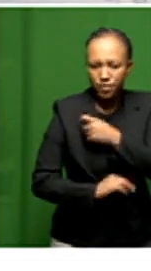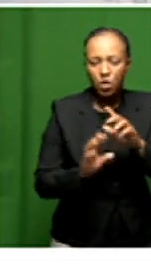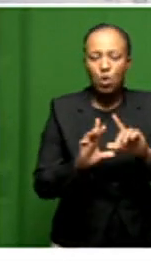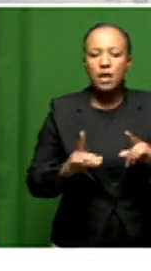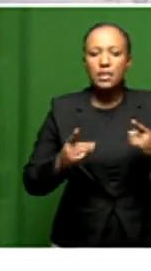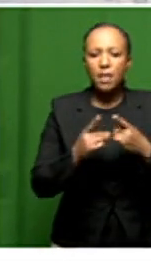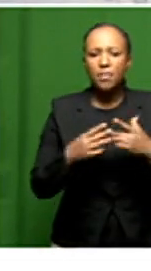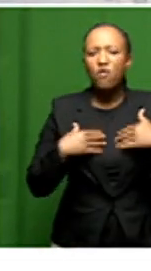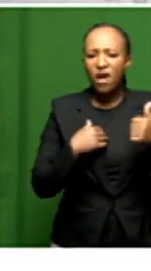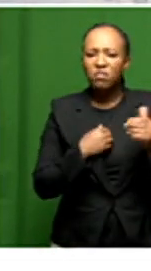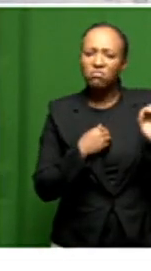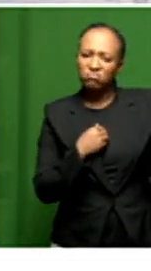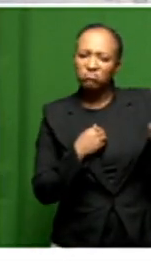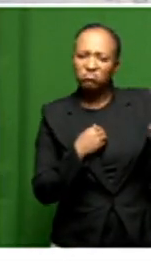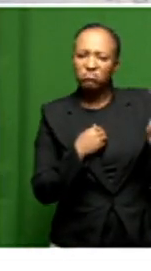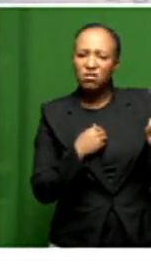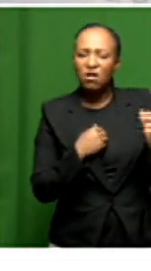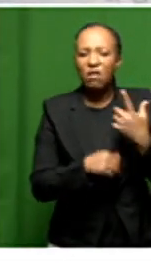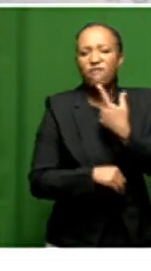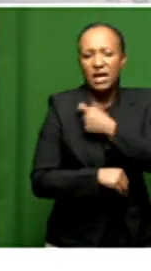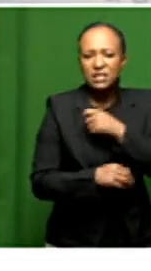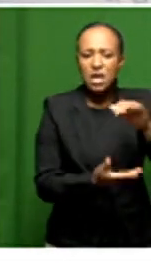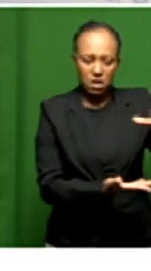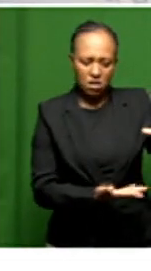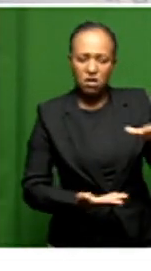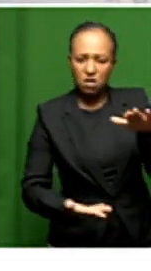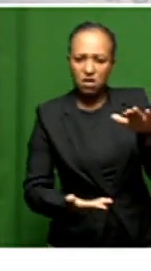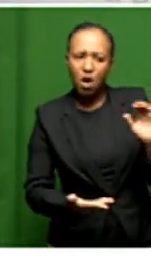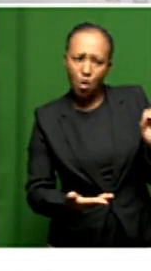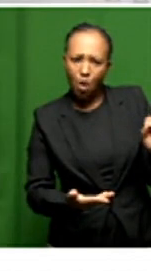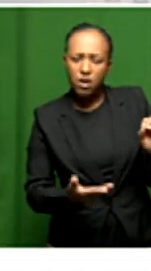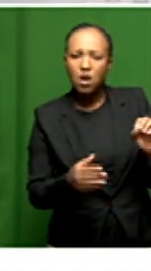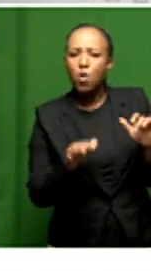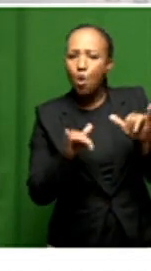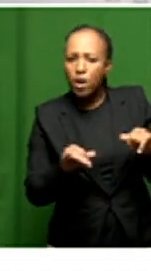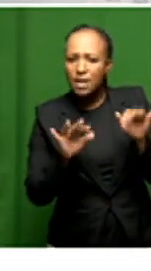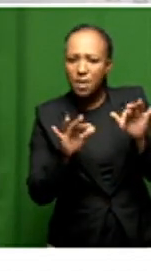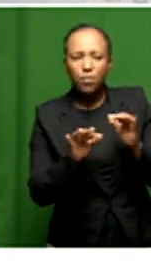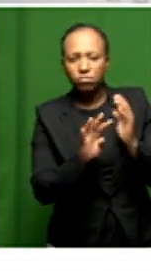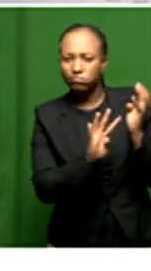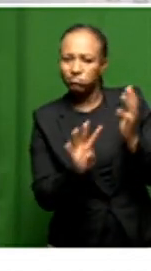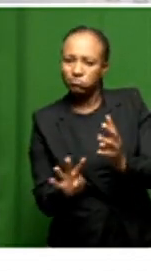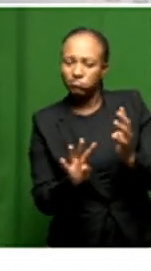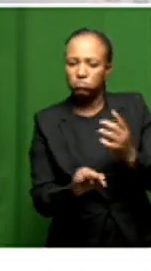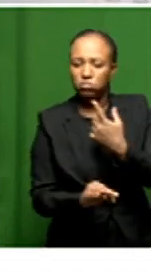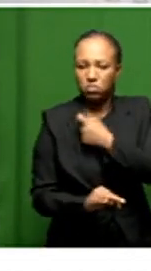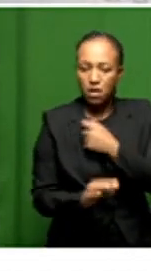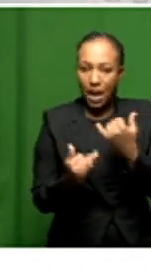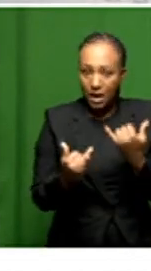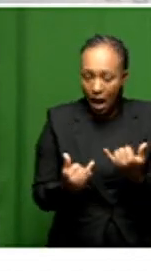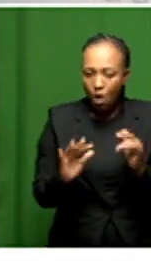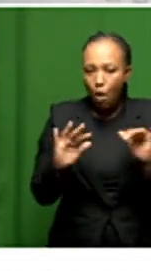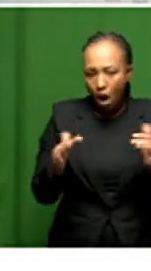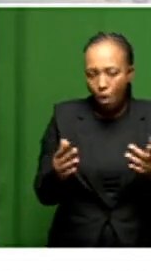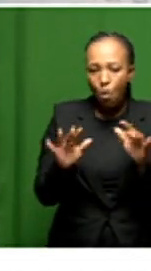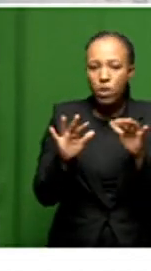the supply. We now have vaccines. They're sitting waiting to be jabbed into people's arms. And now it's about how do we get people, South Africans,